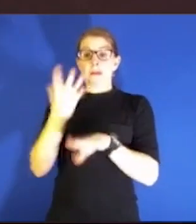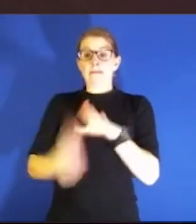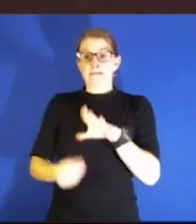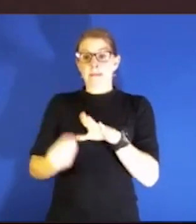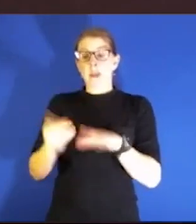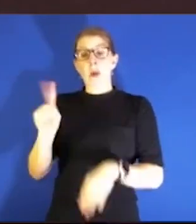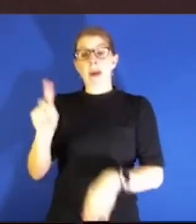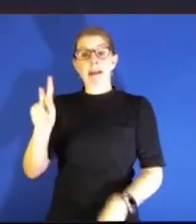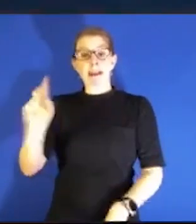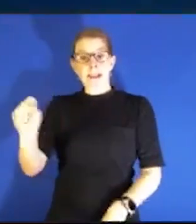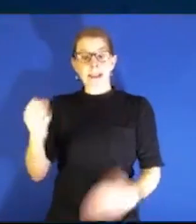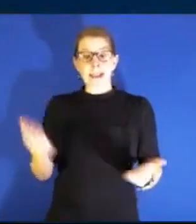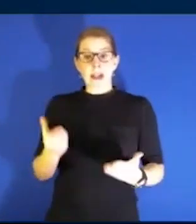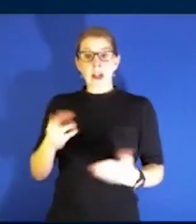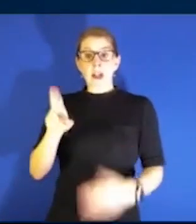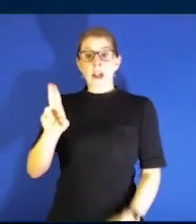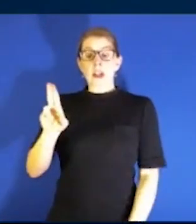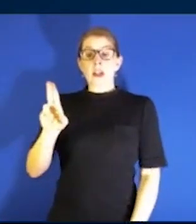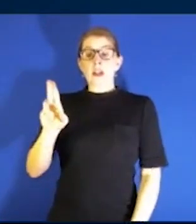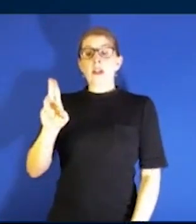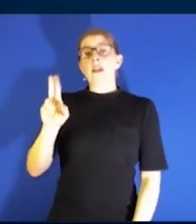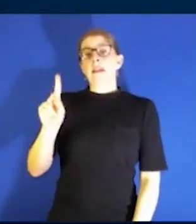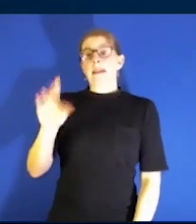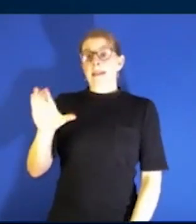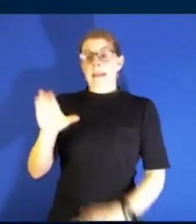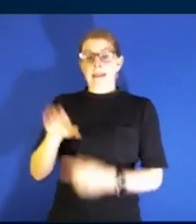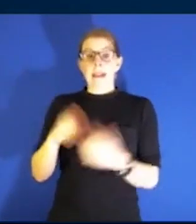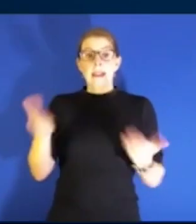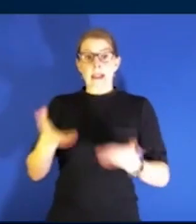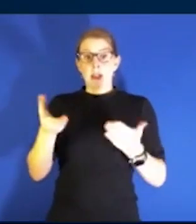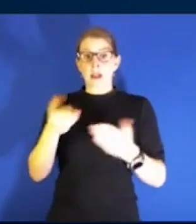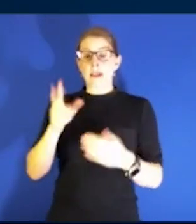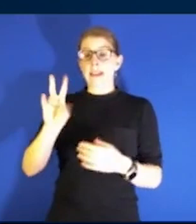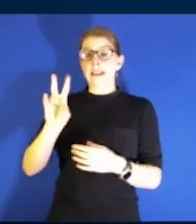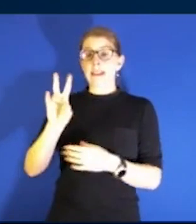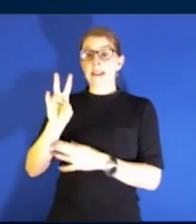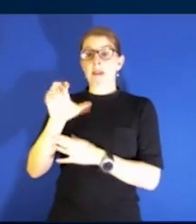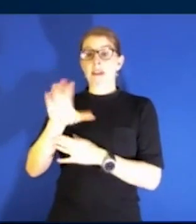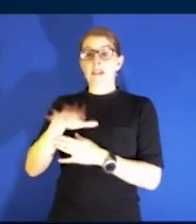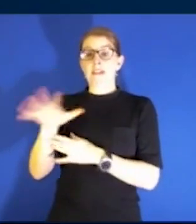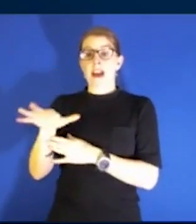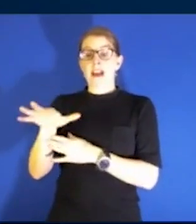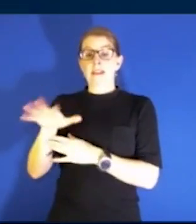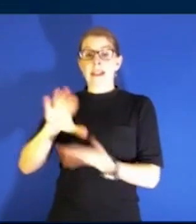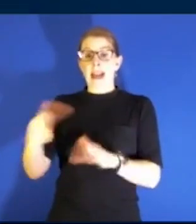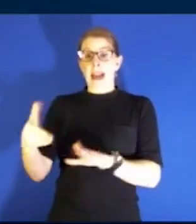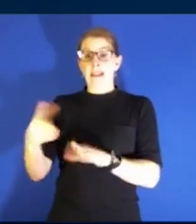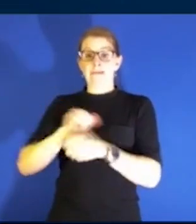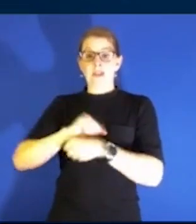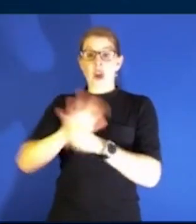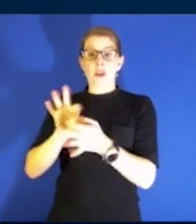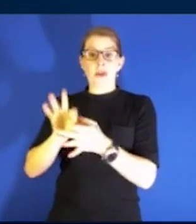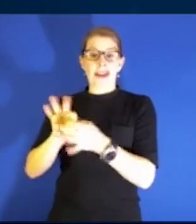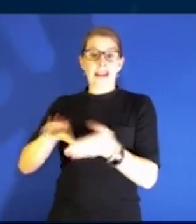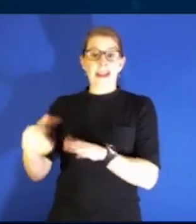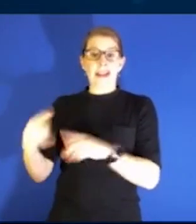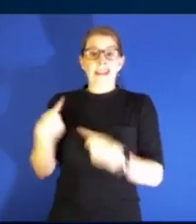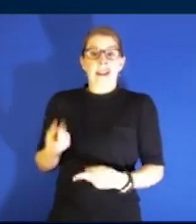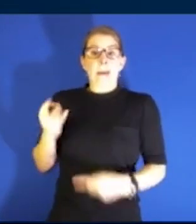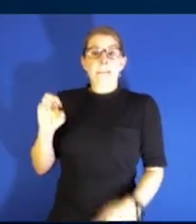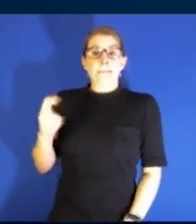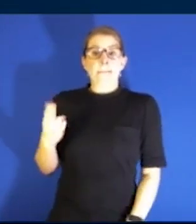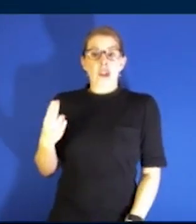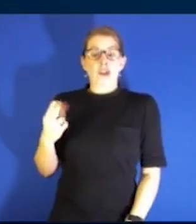of Kansas Health System, more than 755 people have died of a COVID-related death since March of